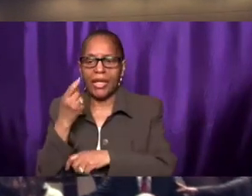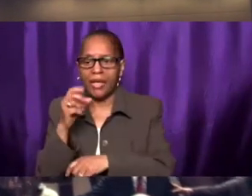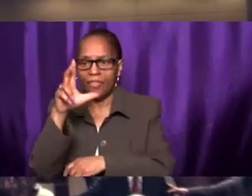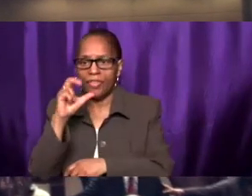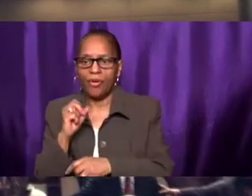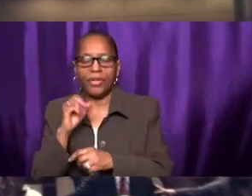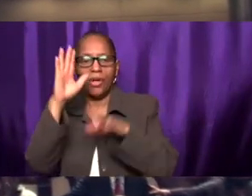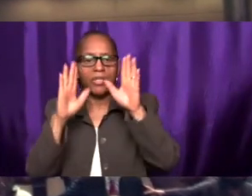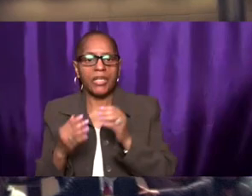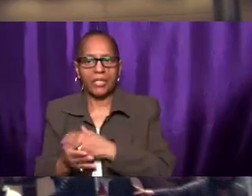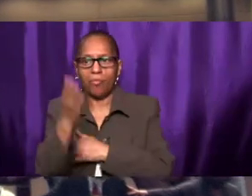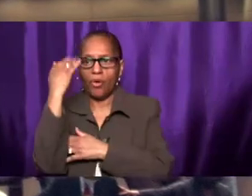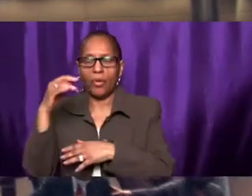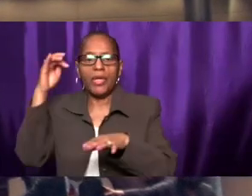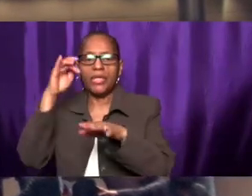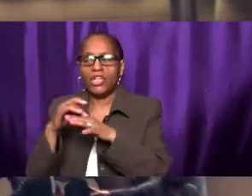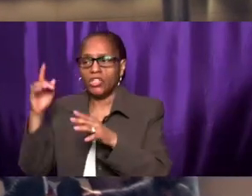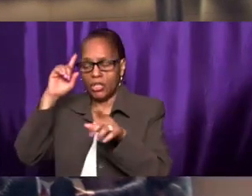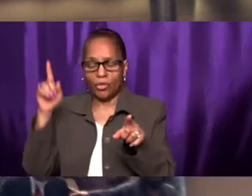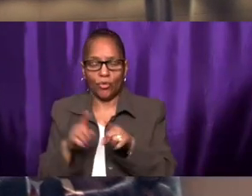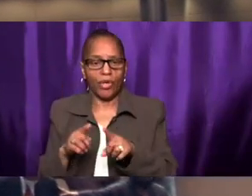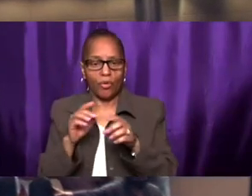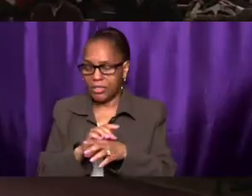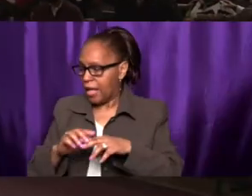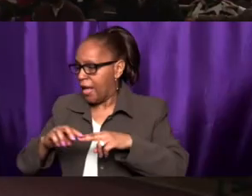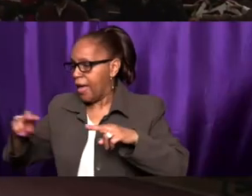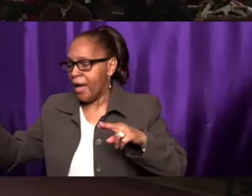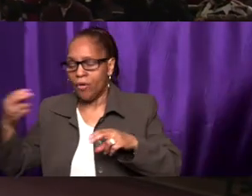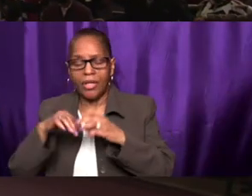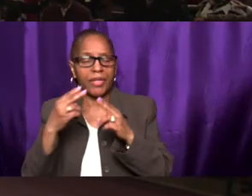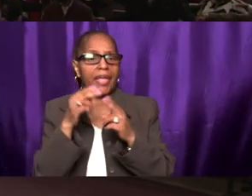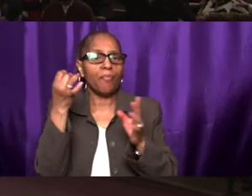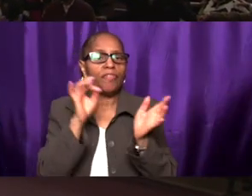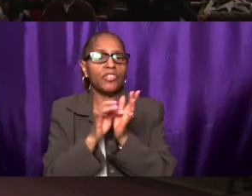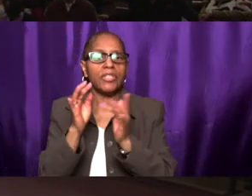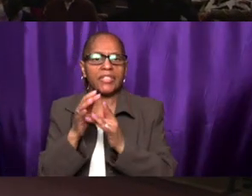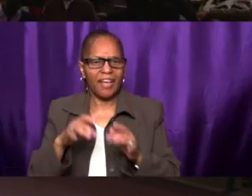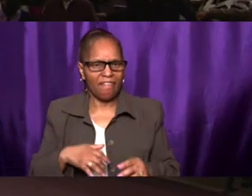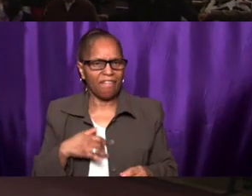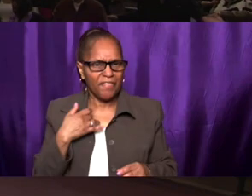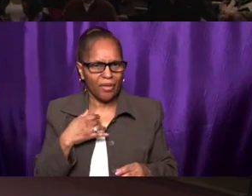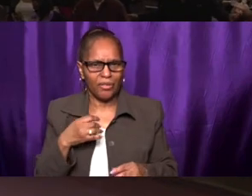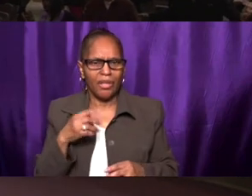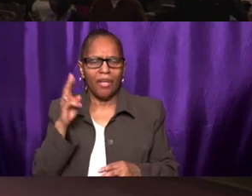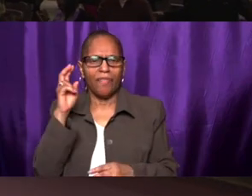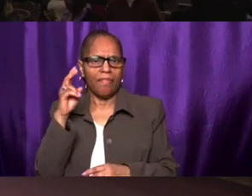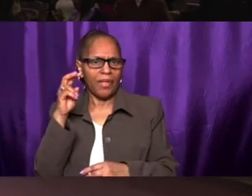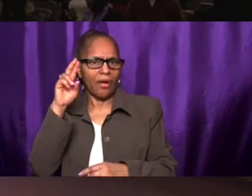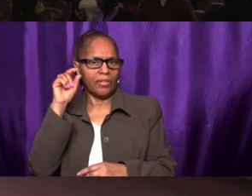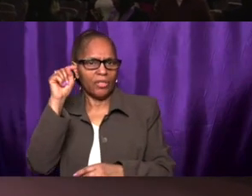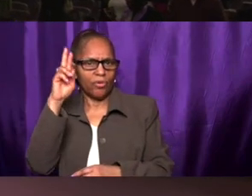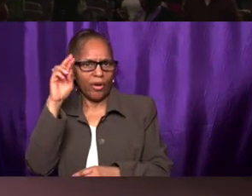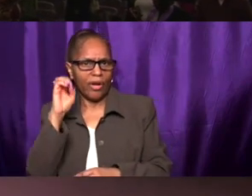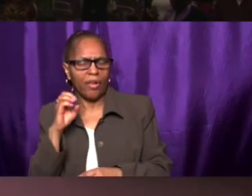Sunday morning, and we touched and agreed across the aisle. And in the name of Jesus, I felt virtue flow through